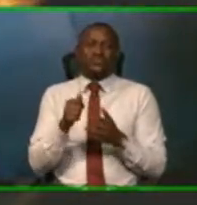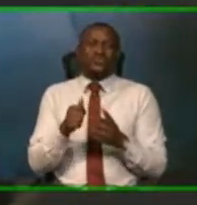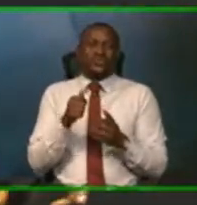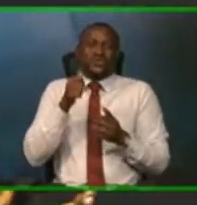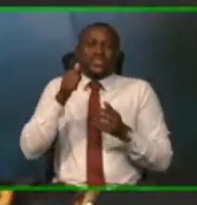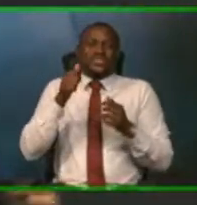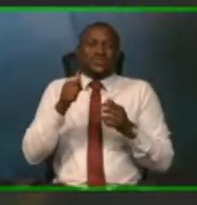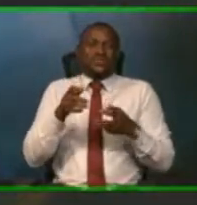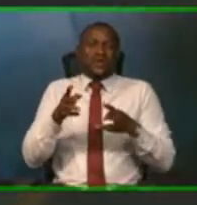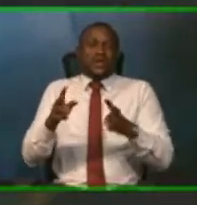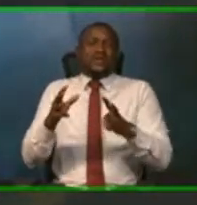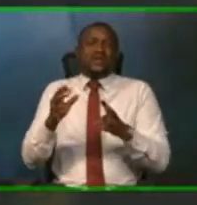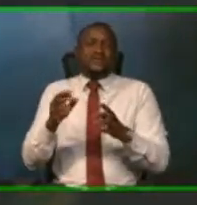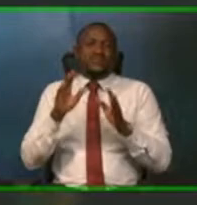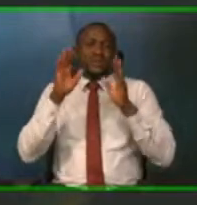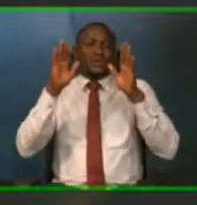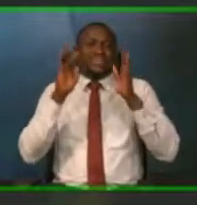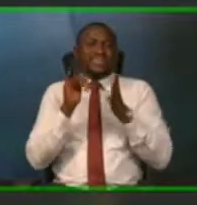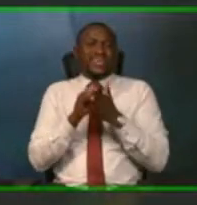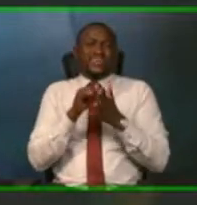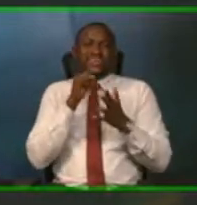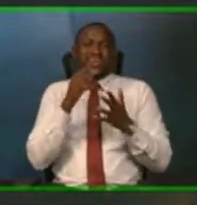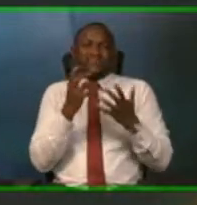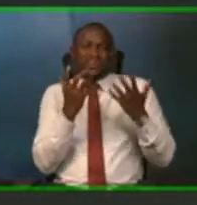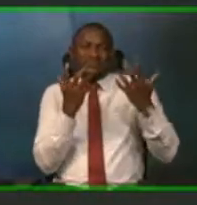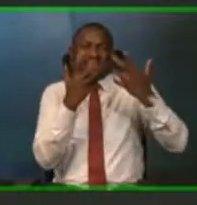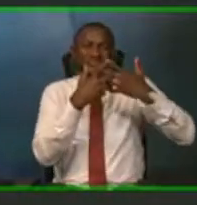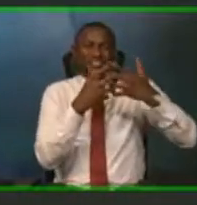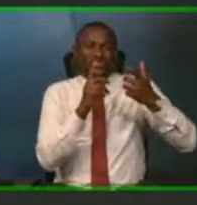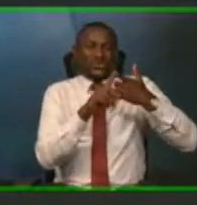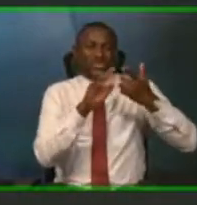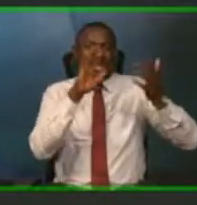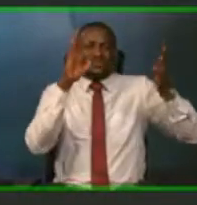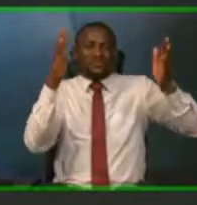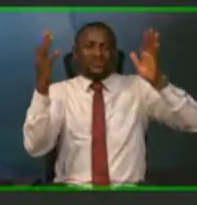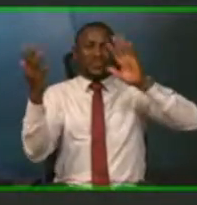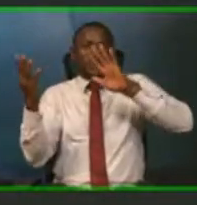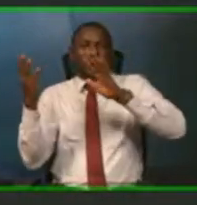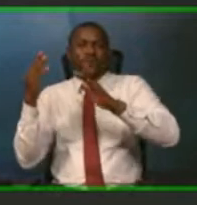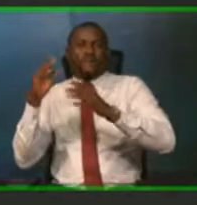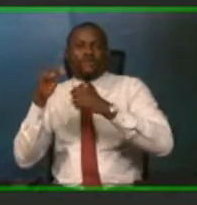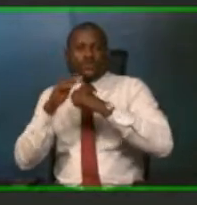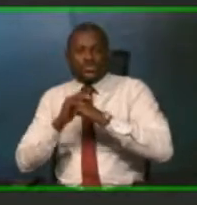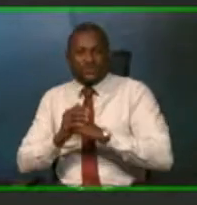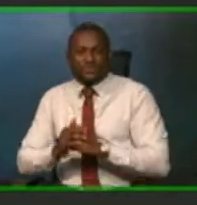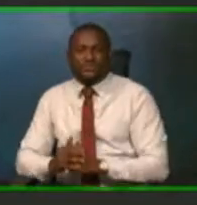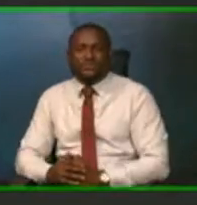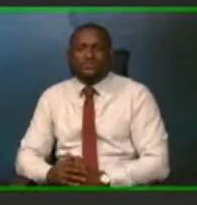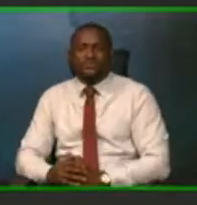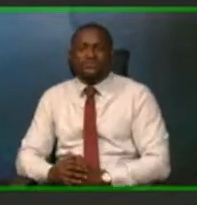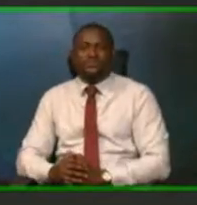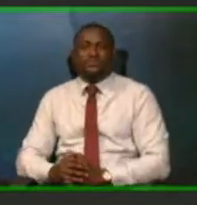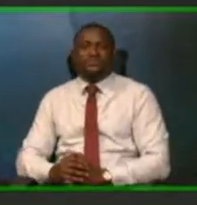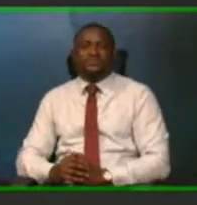of the miraculous that does not have an inclination to the atmosphere of worship.